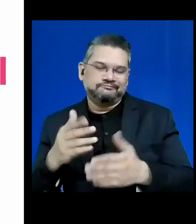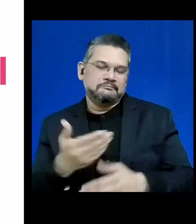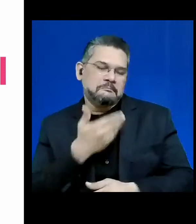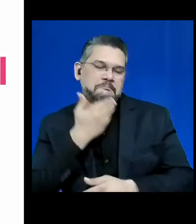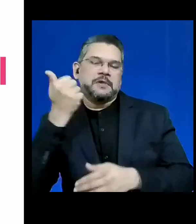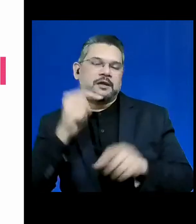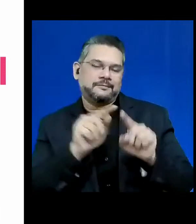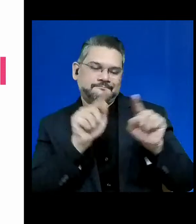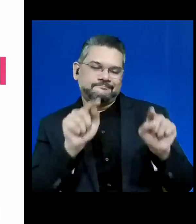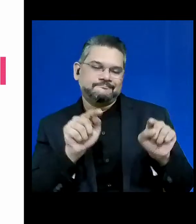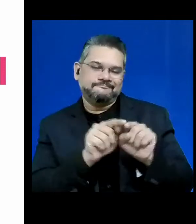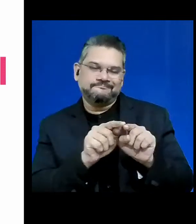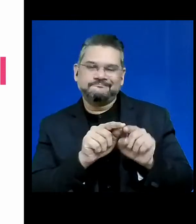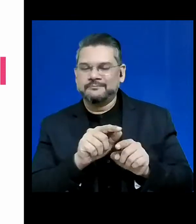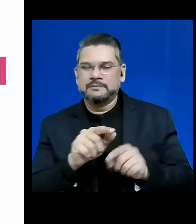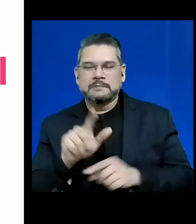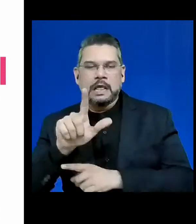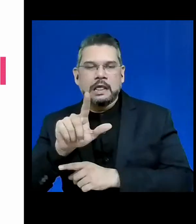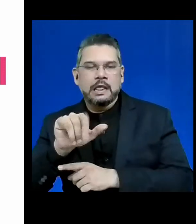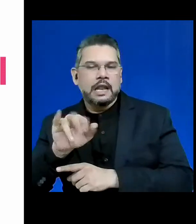link.